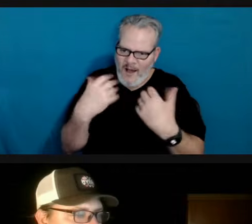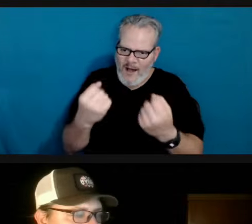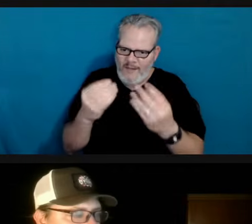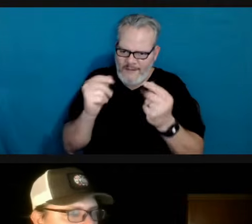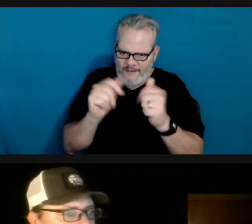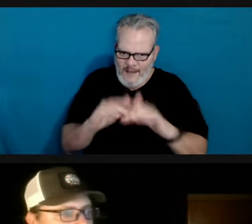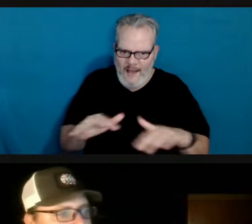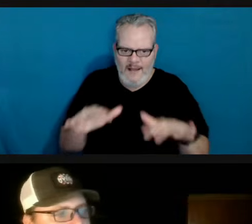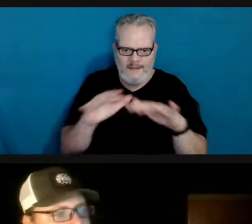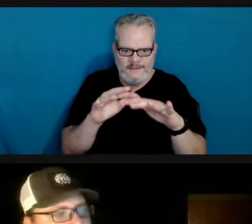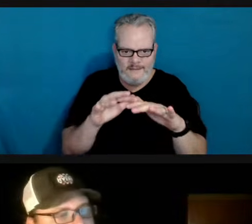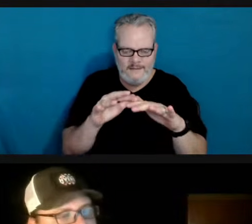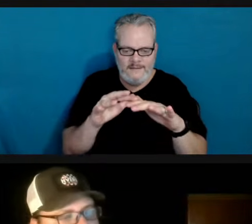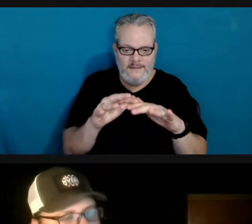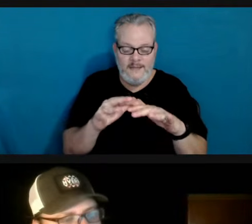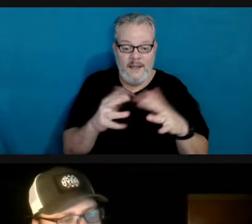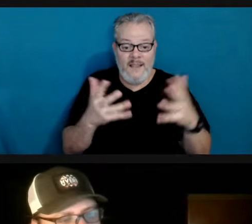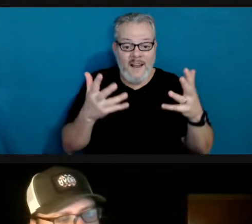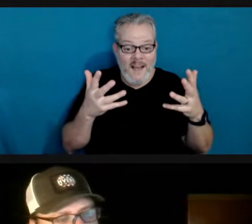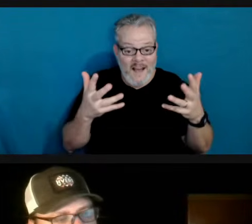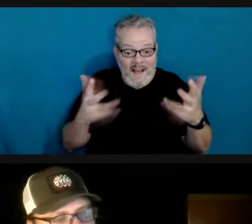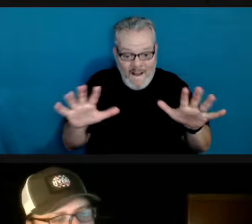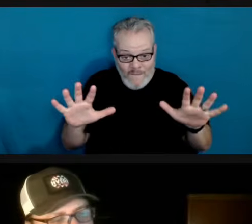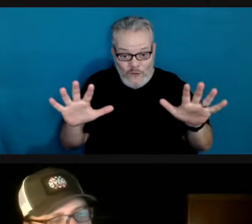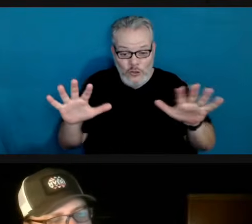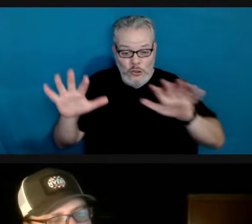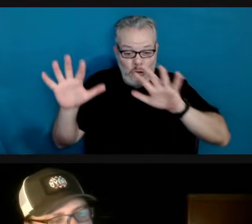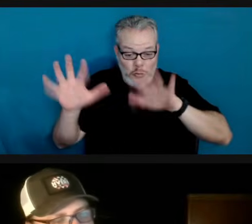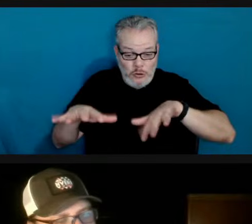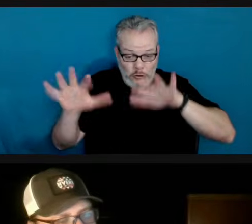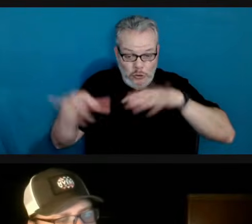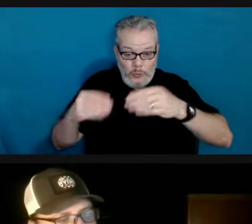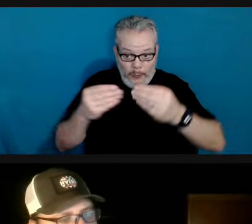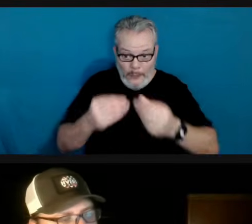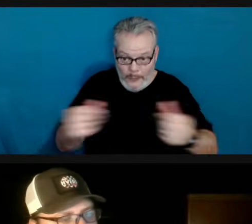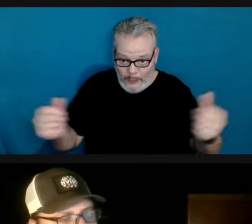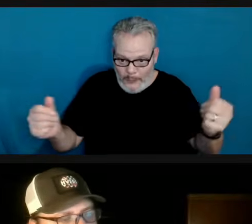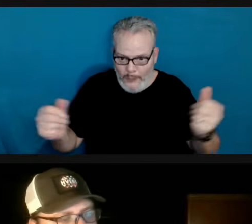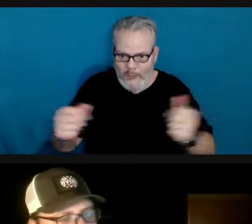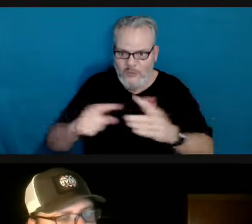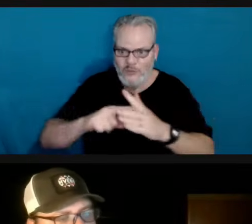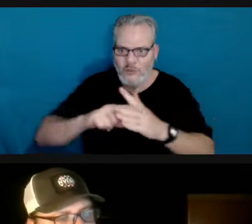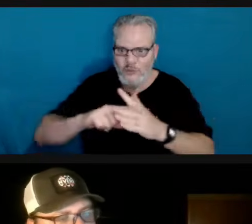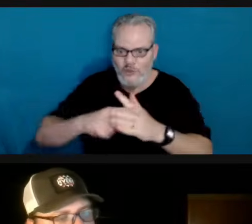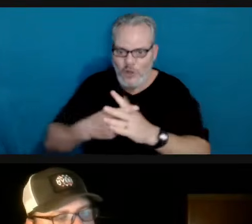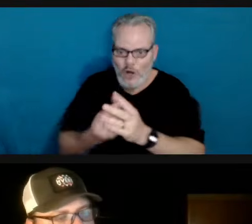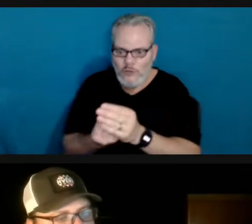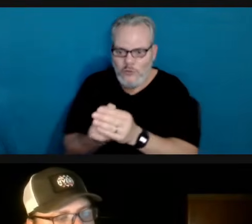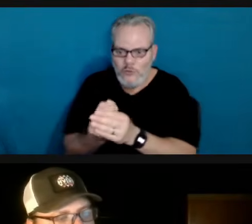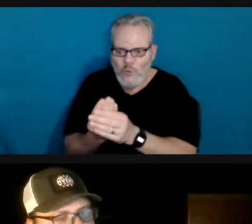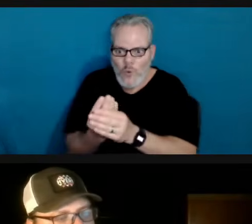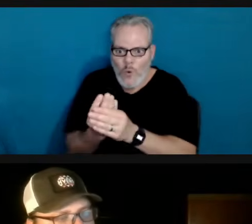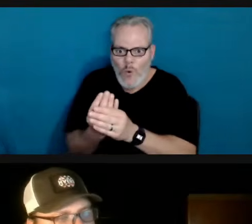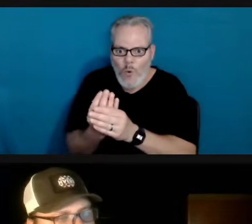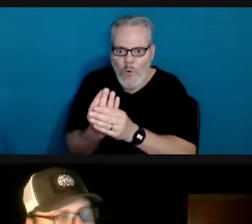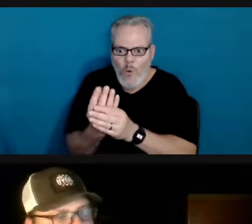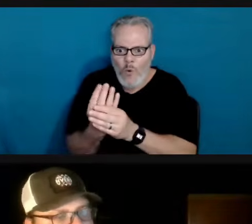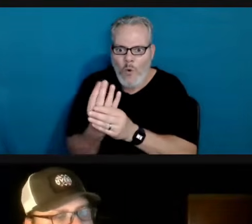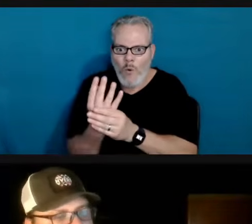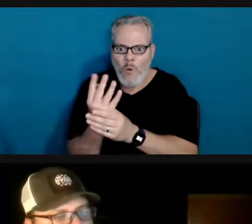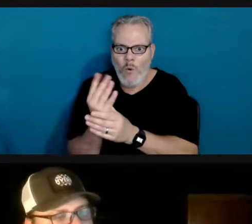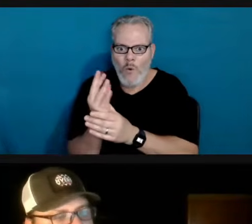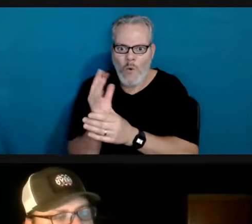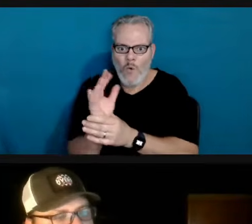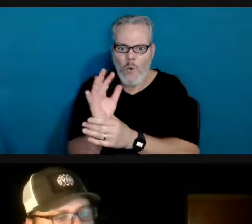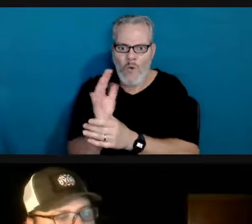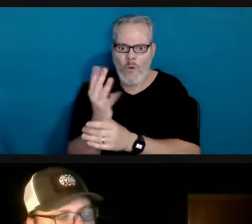And after eruptions and storms, recovery begins, and vegetation comes back up through the volcanic deposits